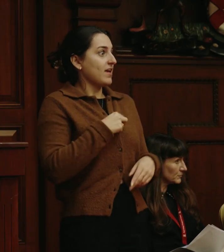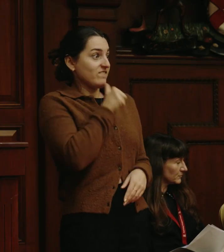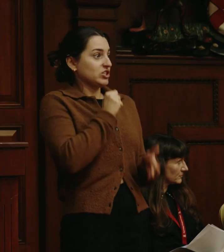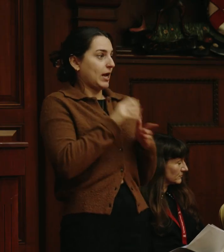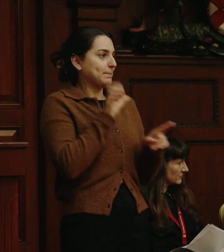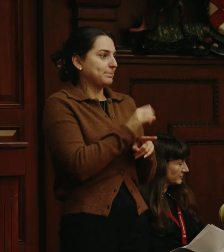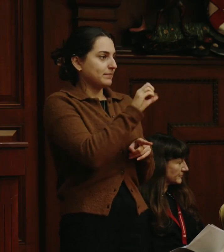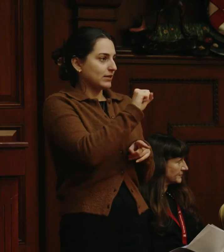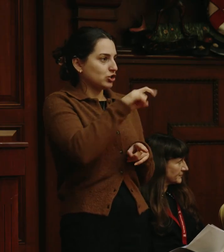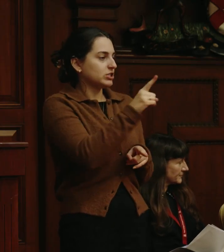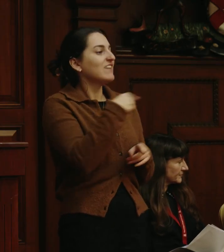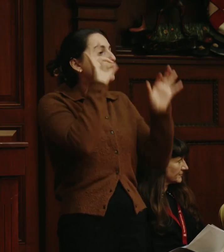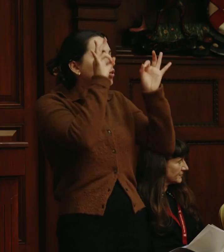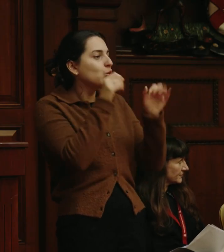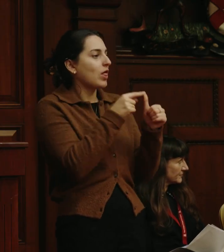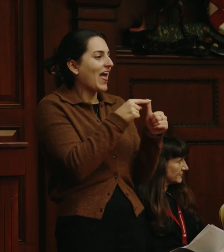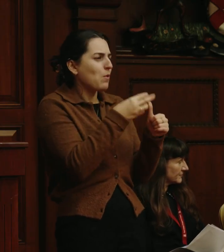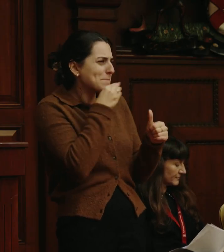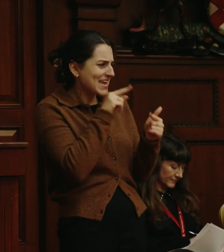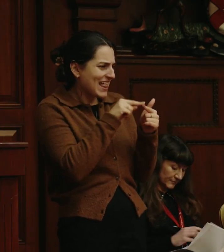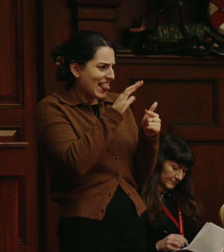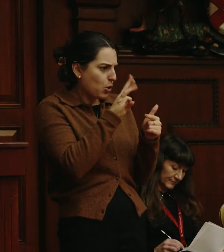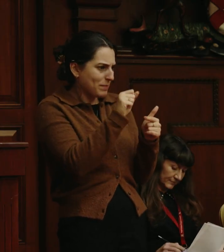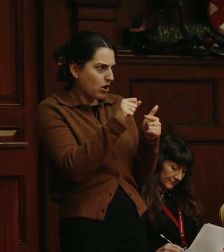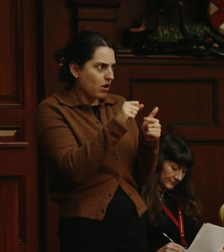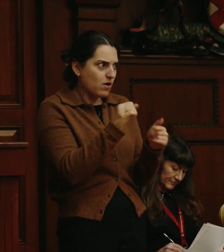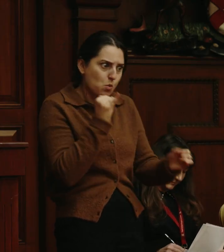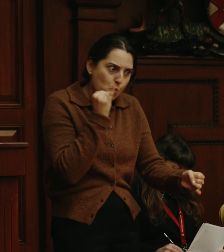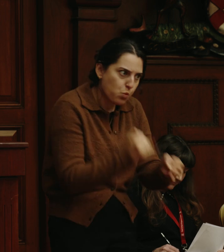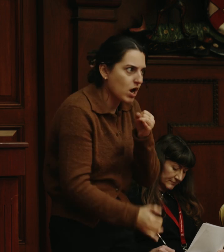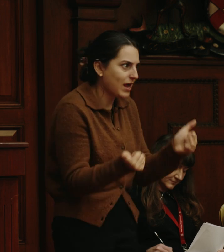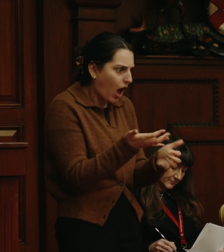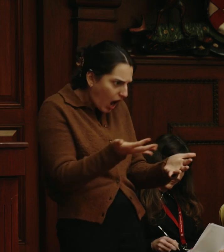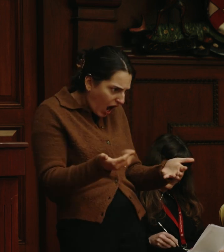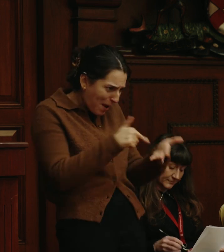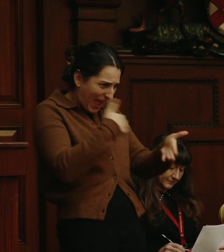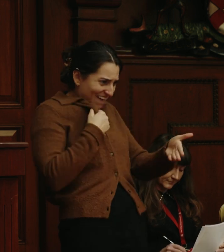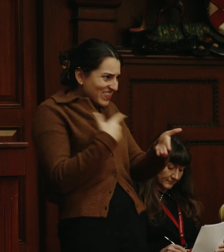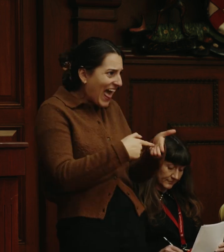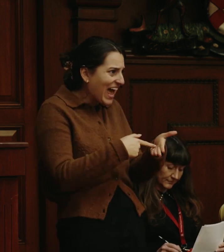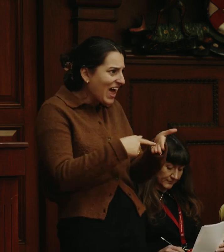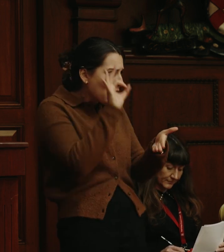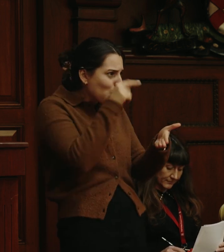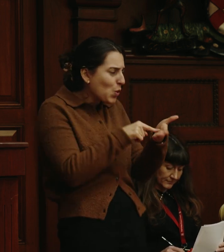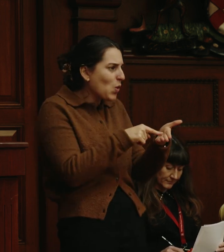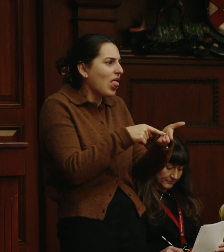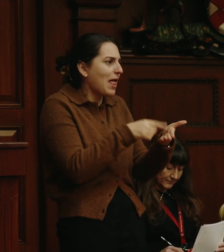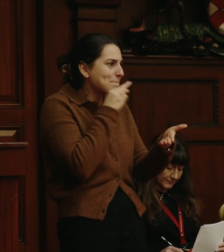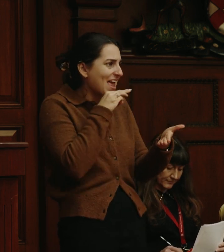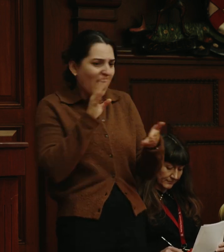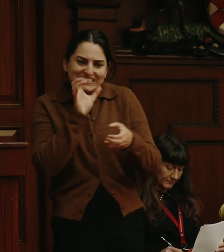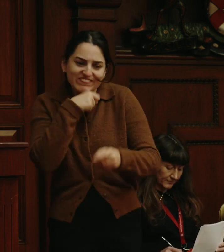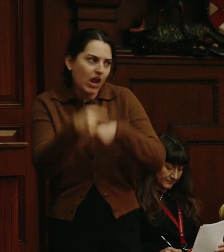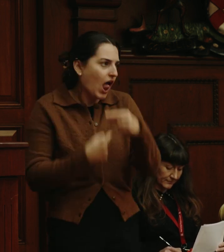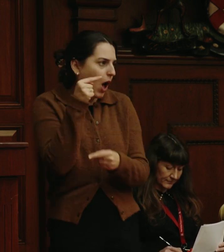Google Sjögren's or lupus, you'll automatically hone in on the worst symptoms and presume that's what's in store for you, and that's not necessarily the case.